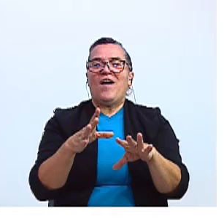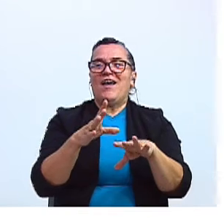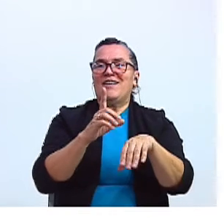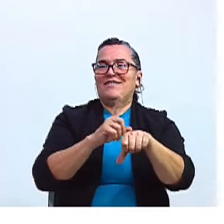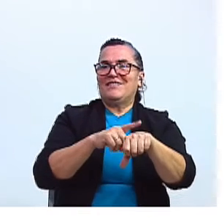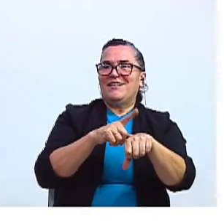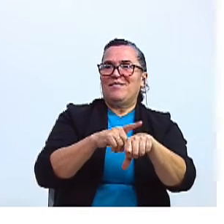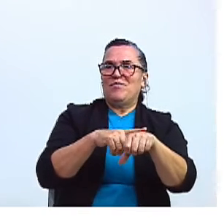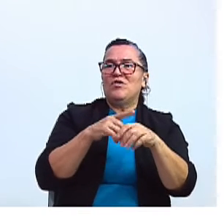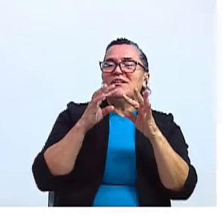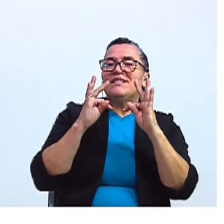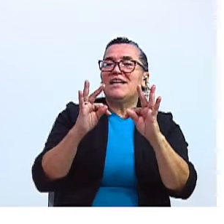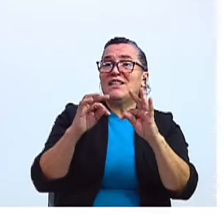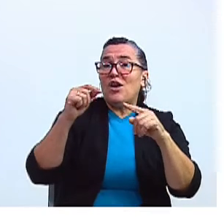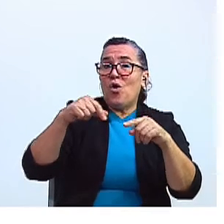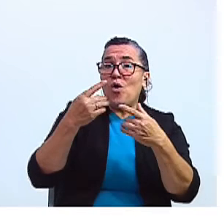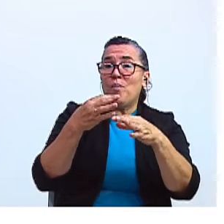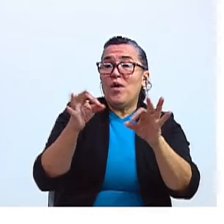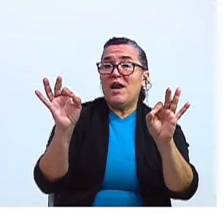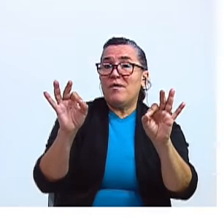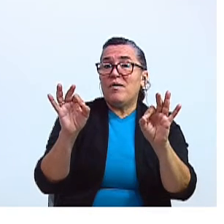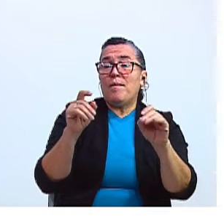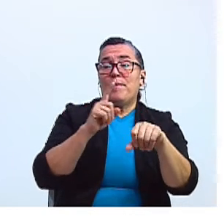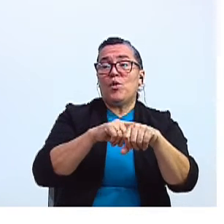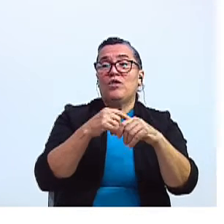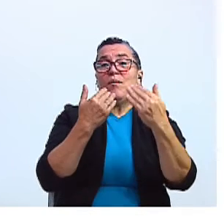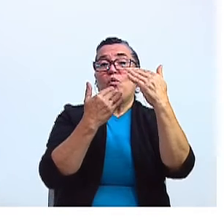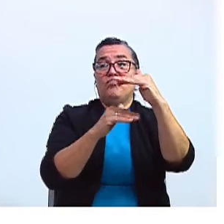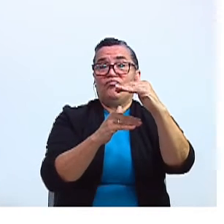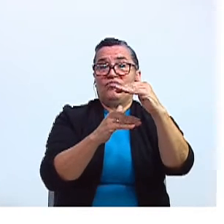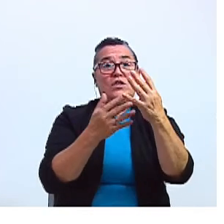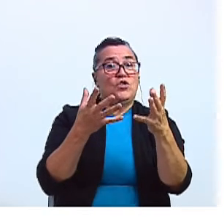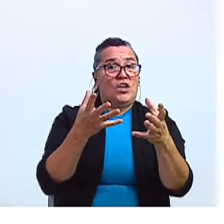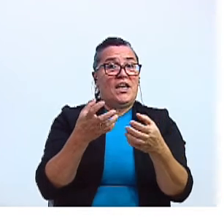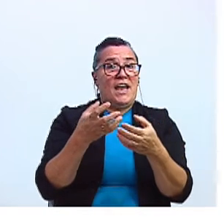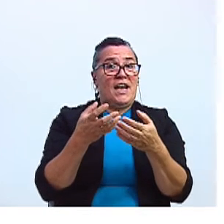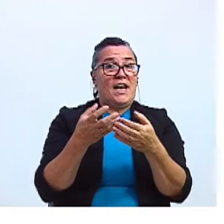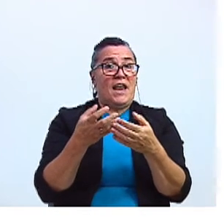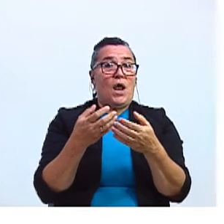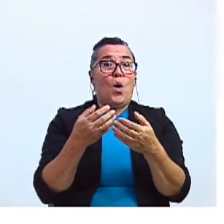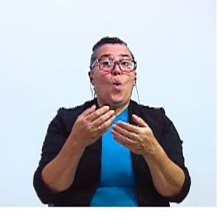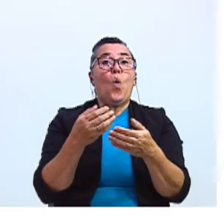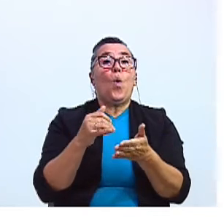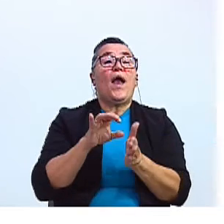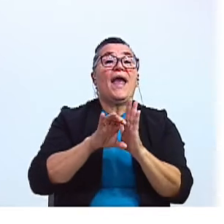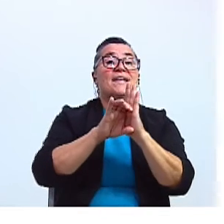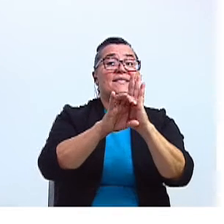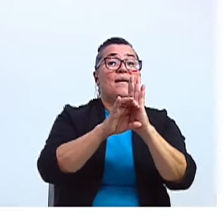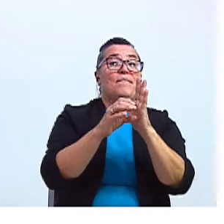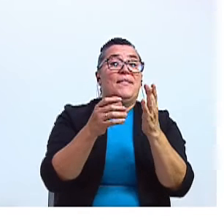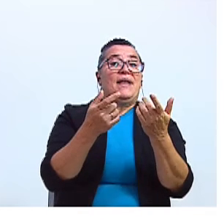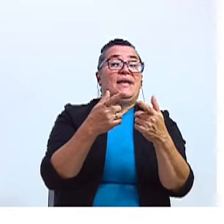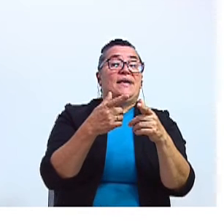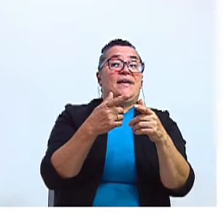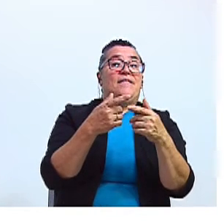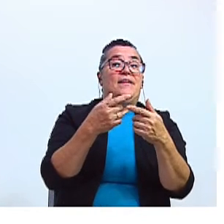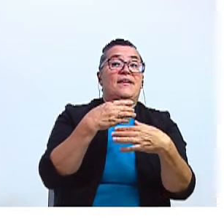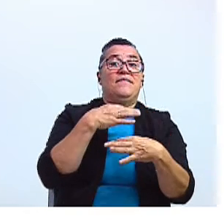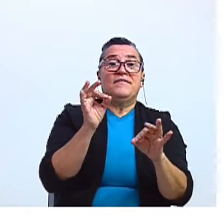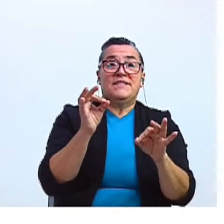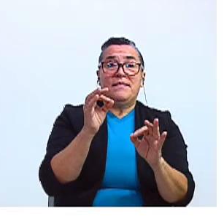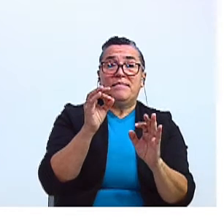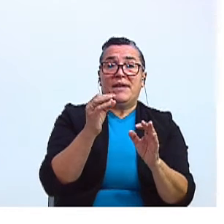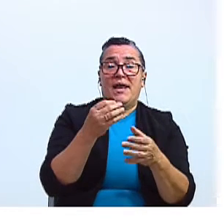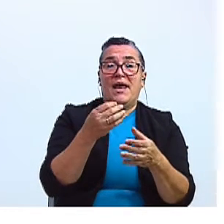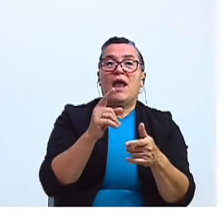it today for free for a limited time. If you want to get a free sample, just call to